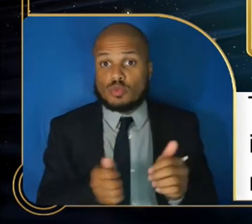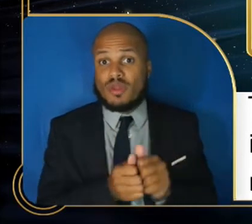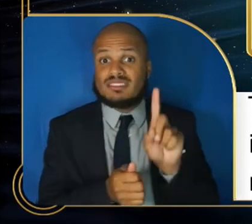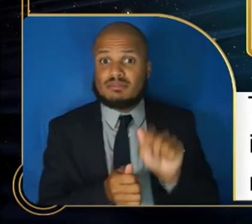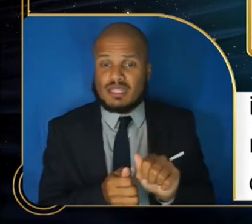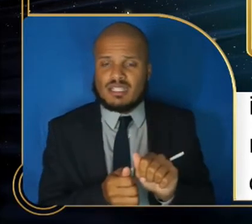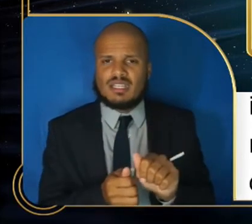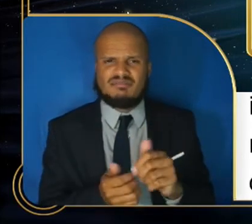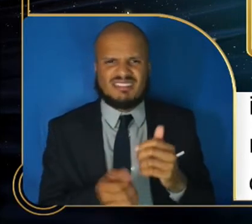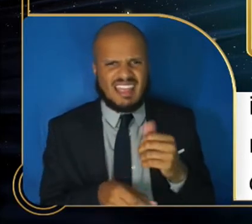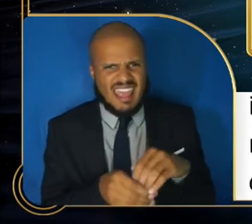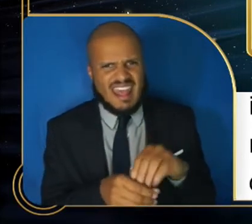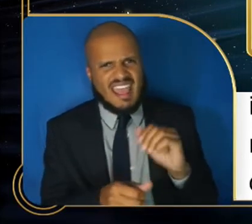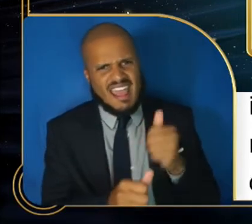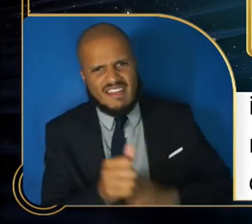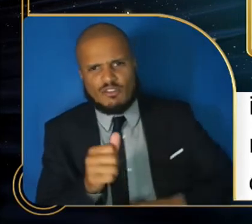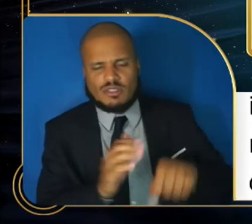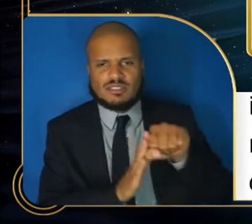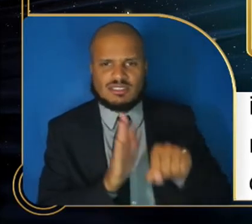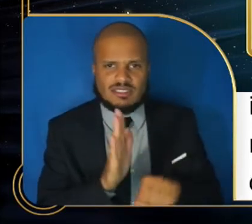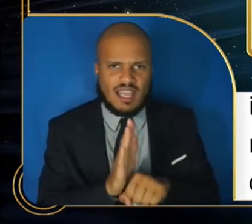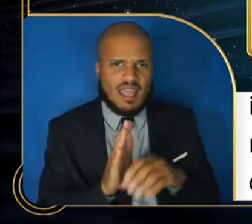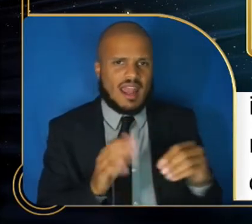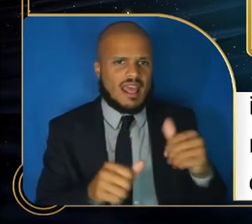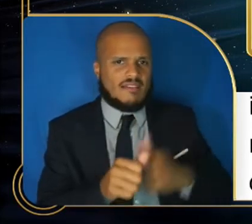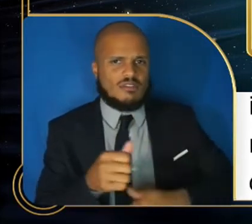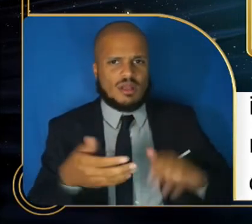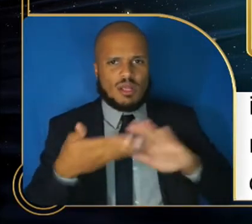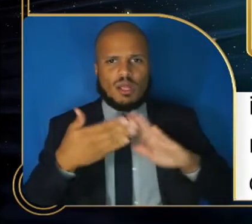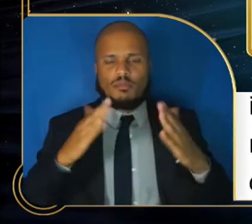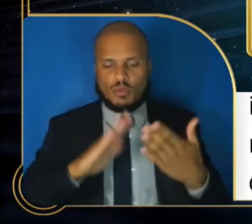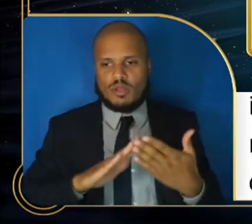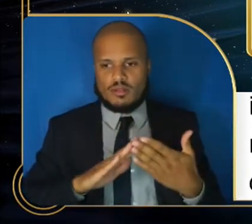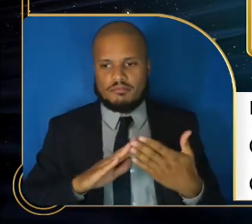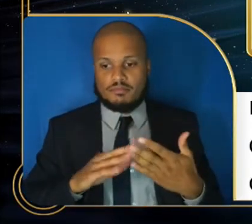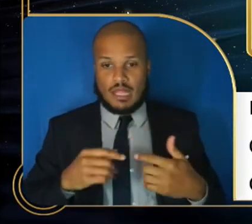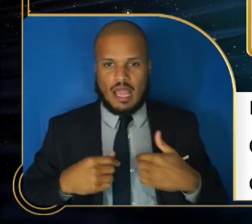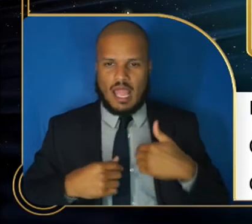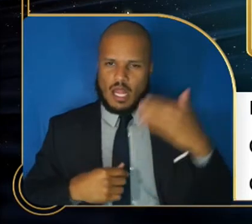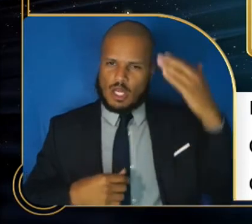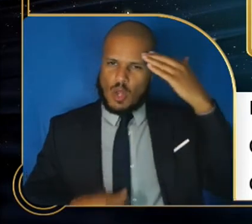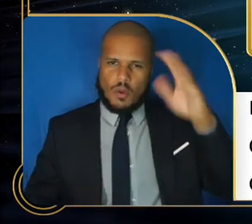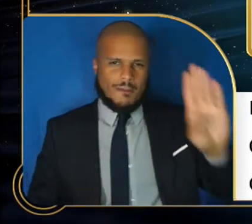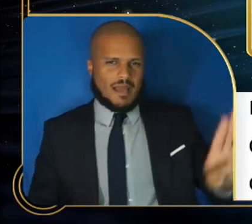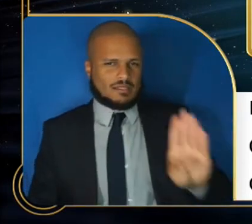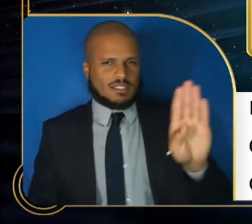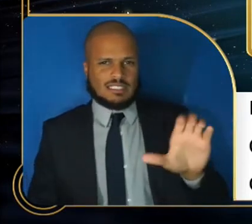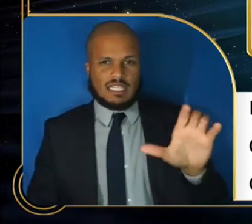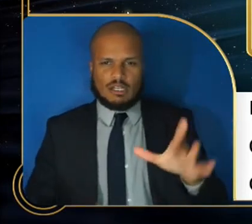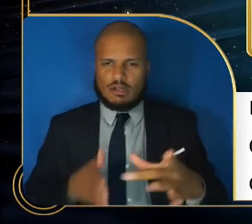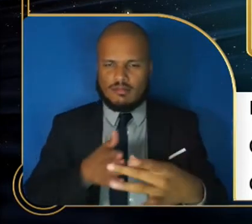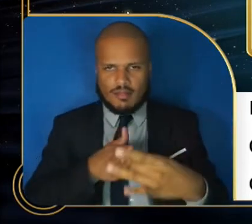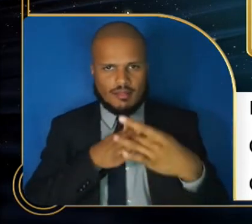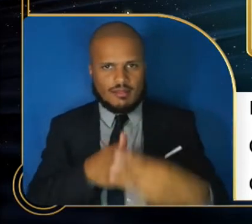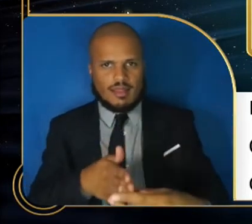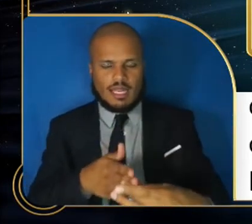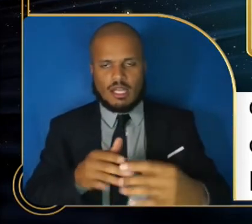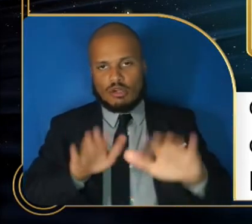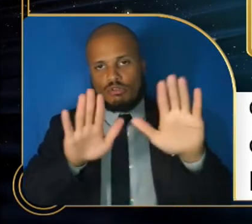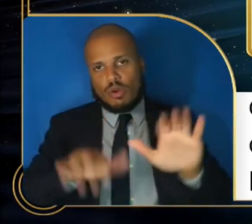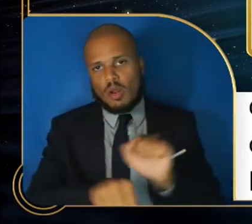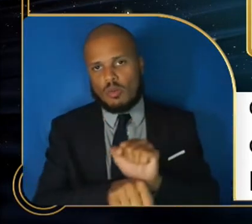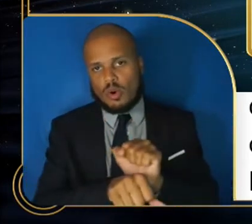in every state and every community. And I know the Bazelon Center is leading tremendous work to